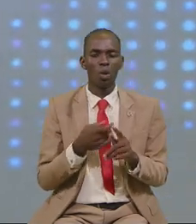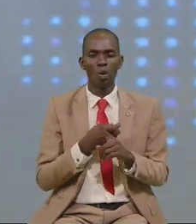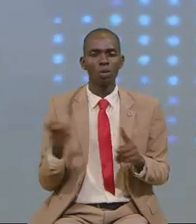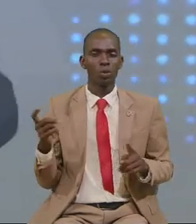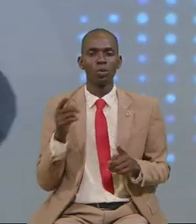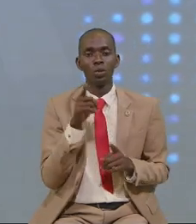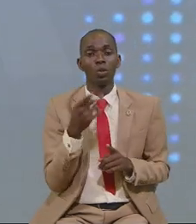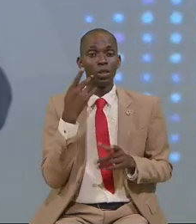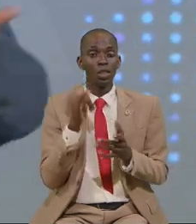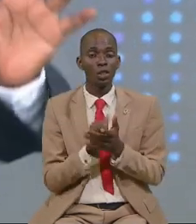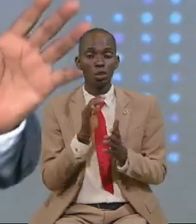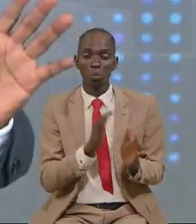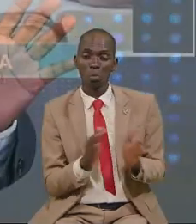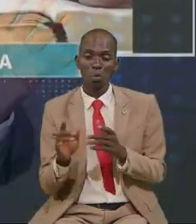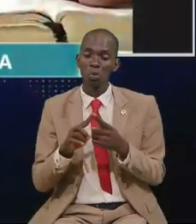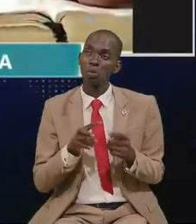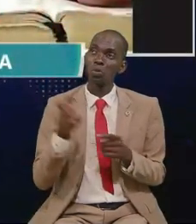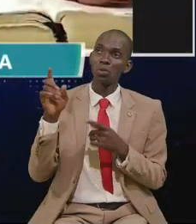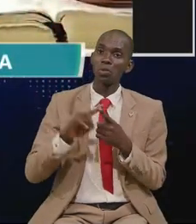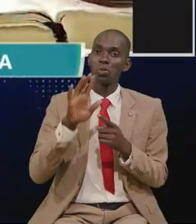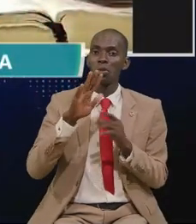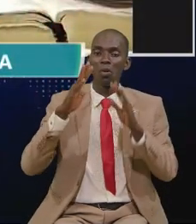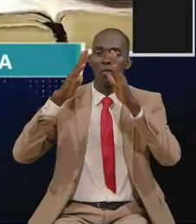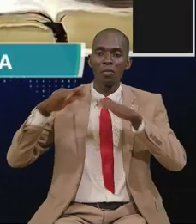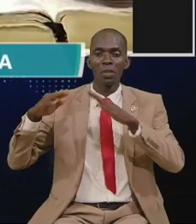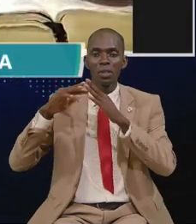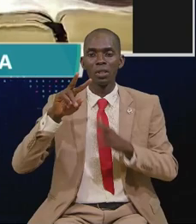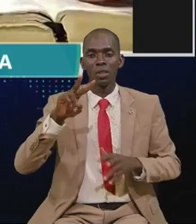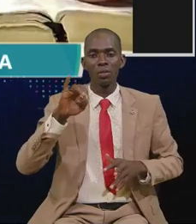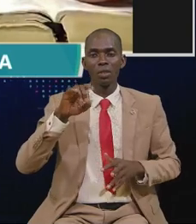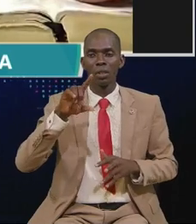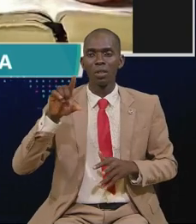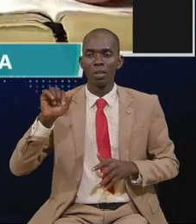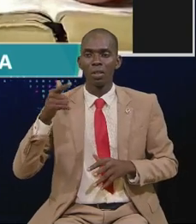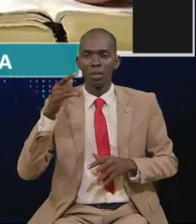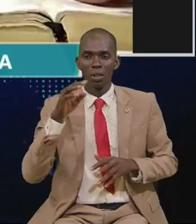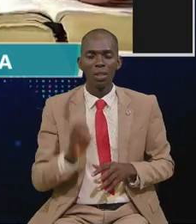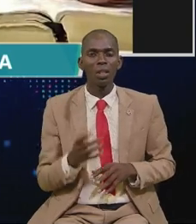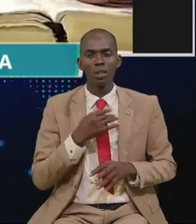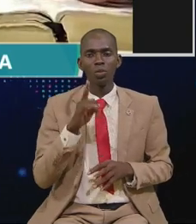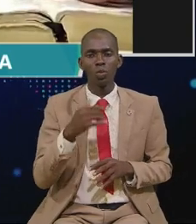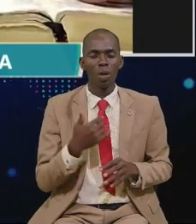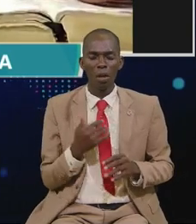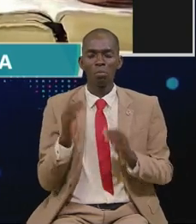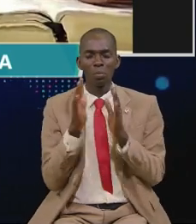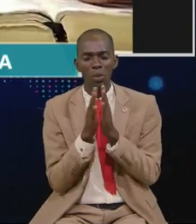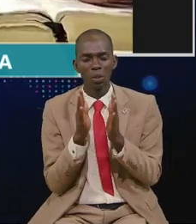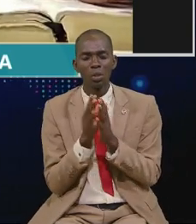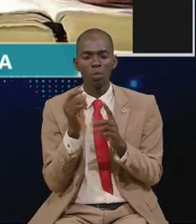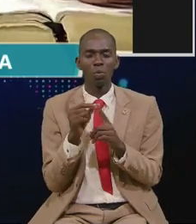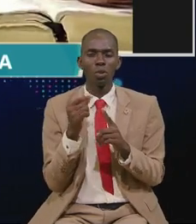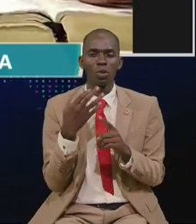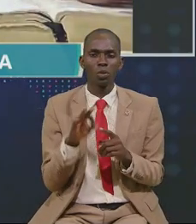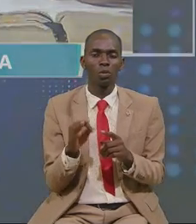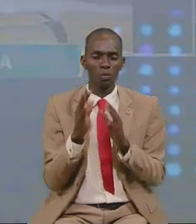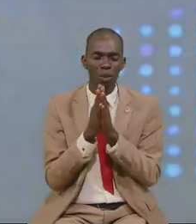your preparations and you've packed all your load, and then you have prayed and you have said all the grace, and then you open to this again, I'm going